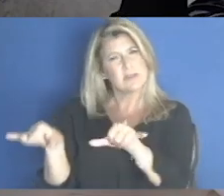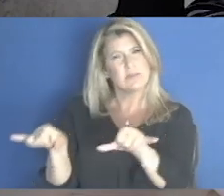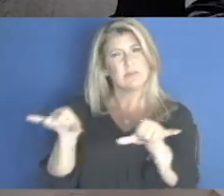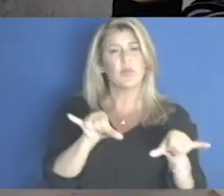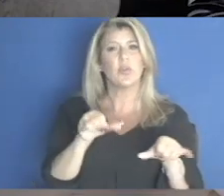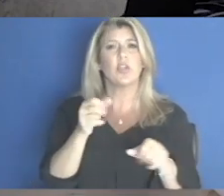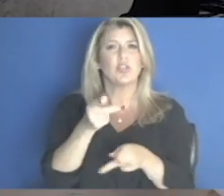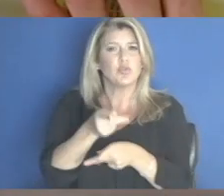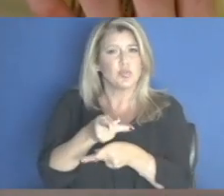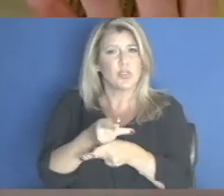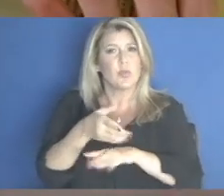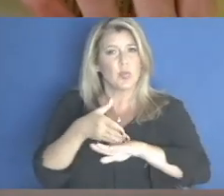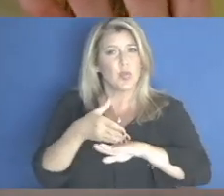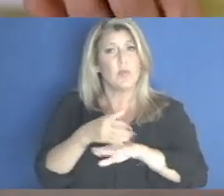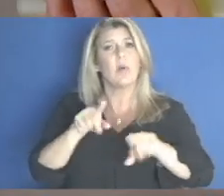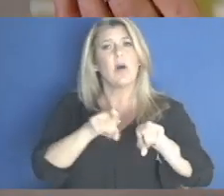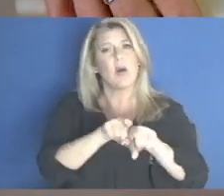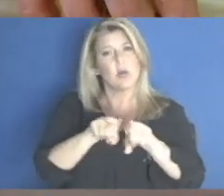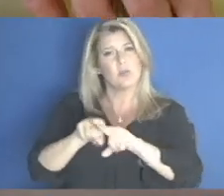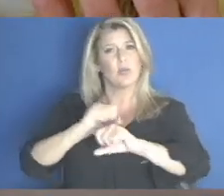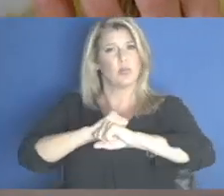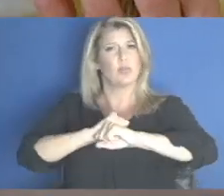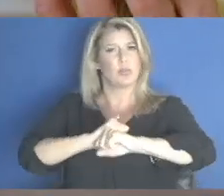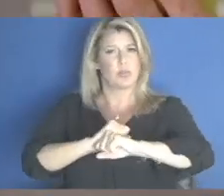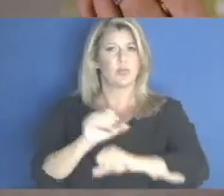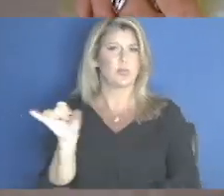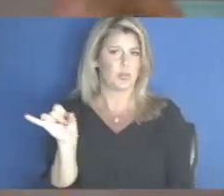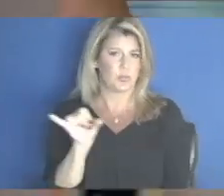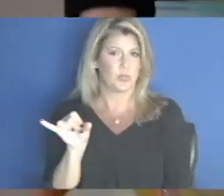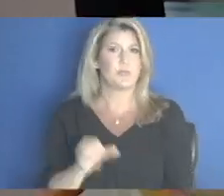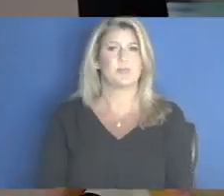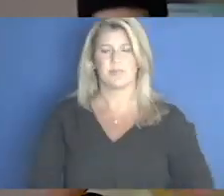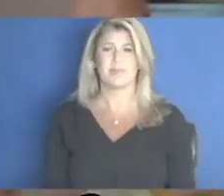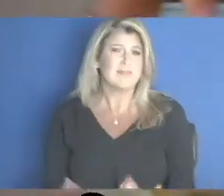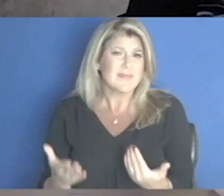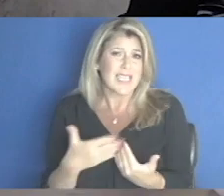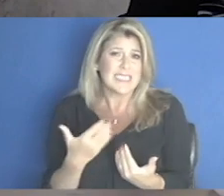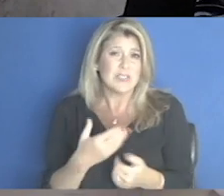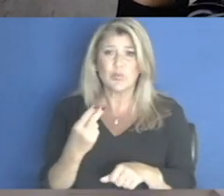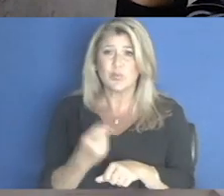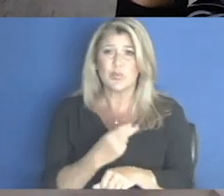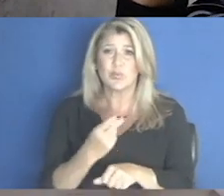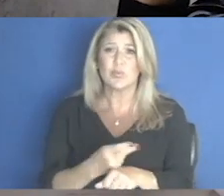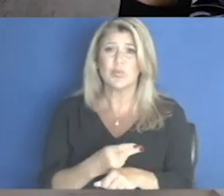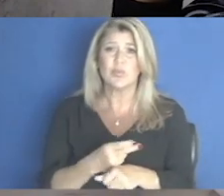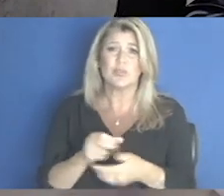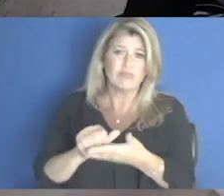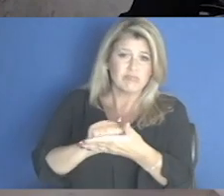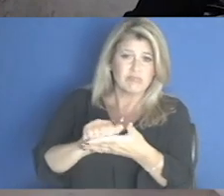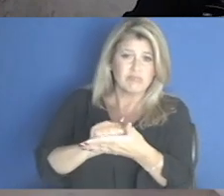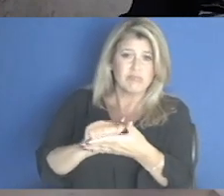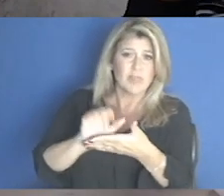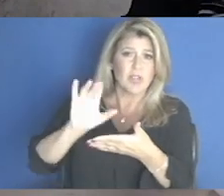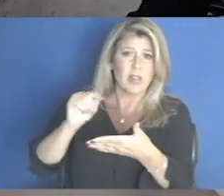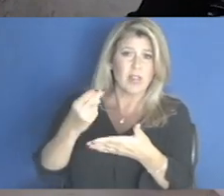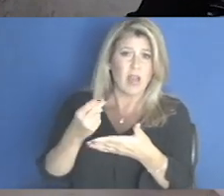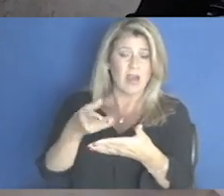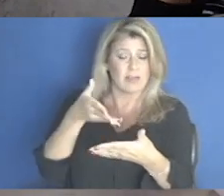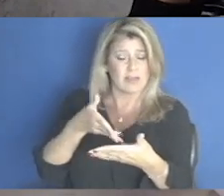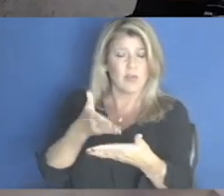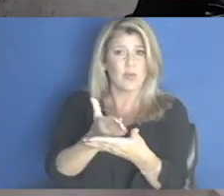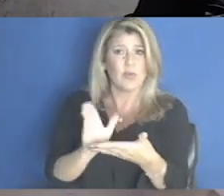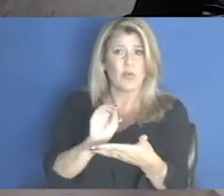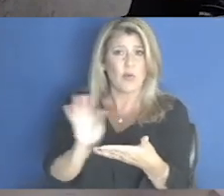used to treat wood, but you can also use it as protection for your chalk paint. It's pretty easy to use, you just throw some